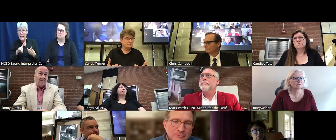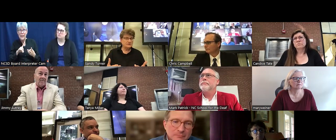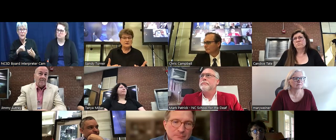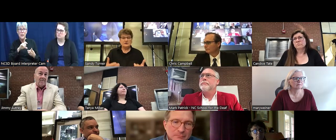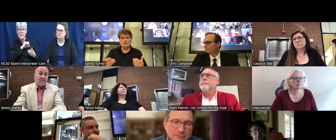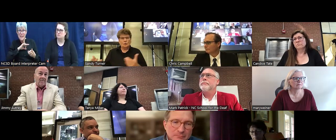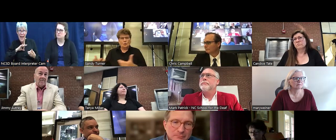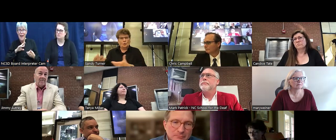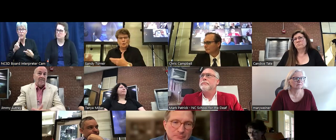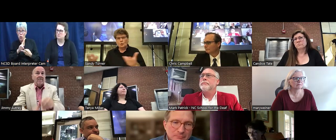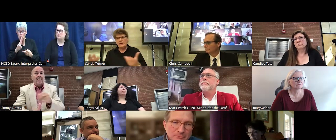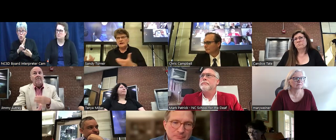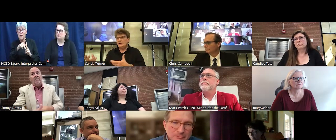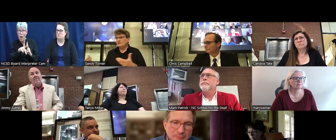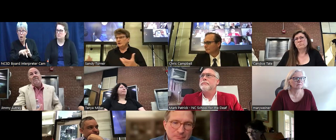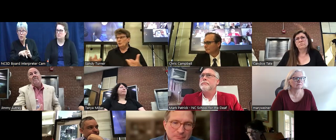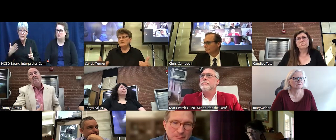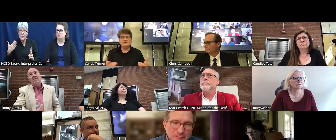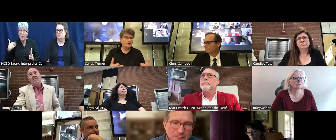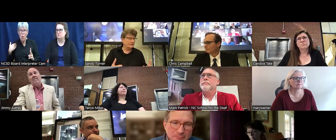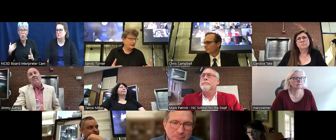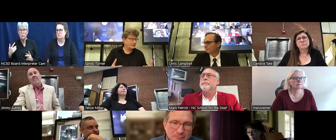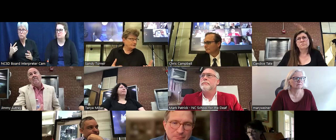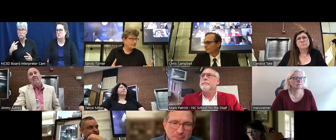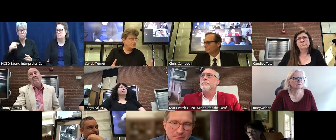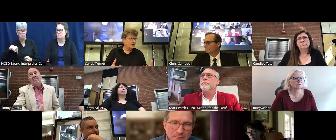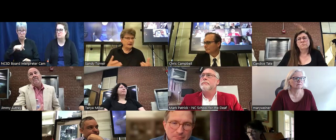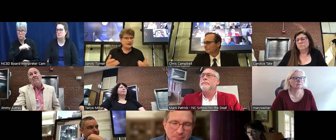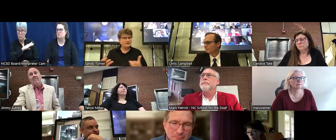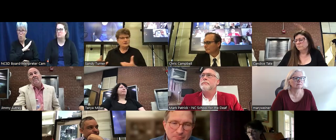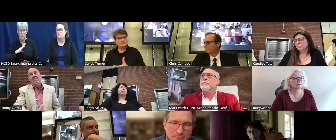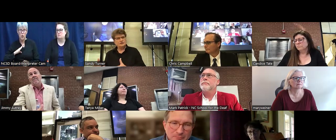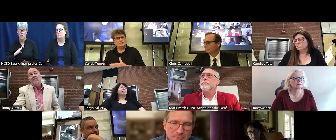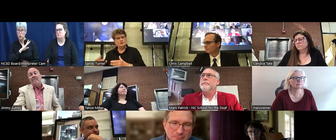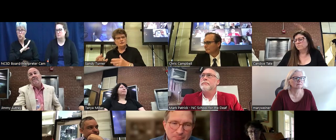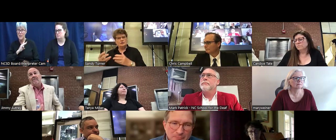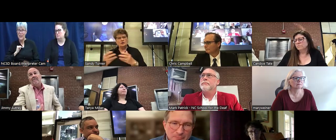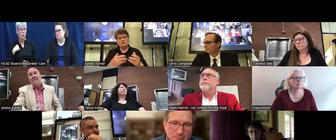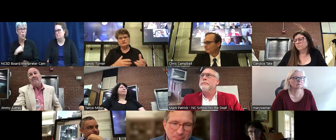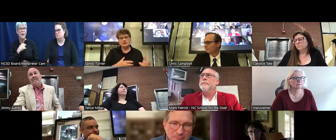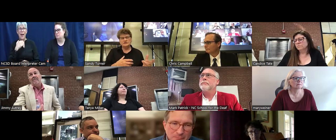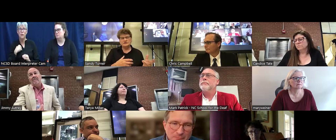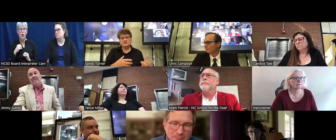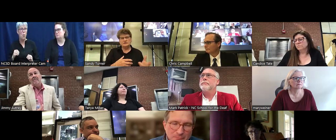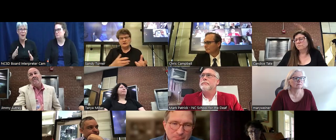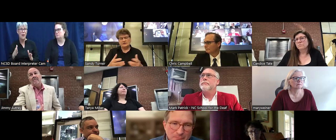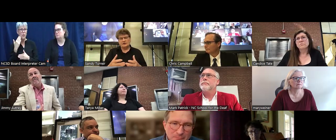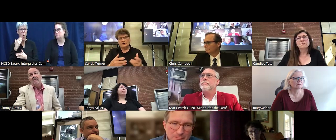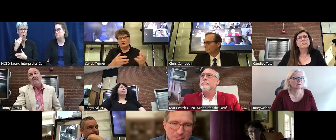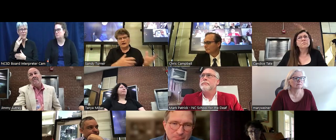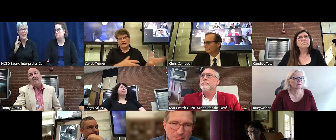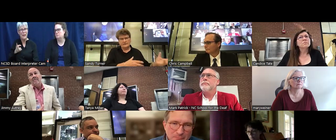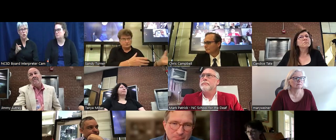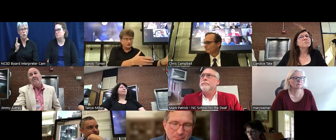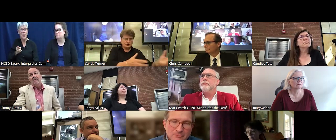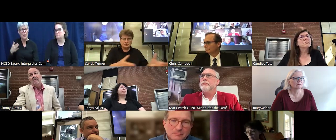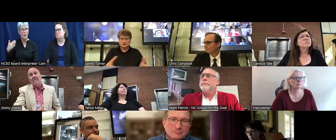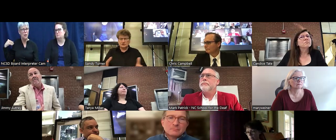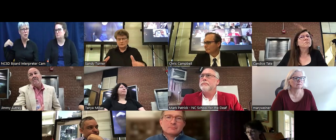policies? We have no way of knowing that. And to just have